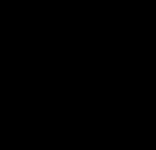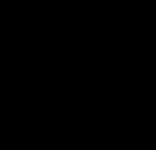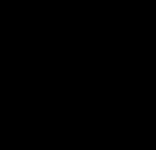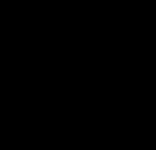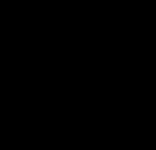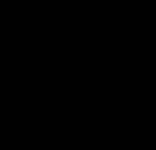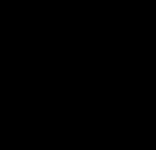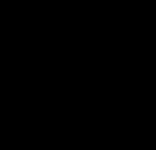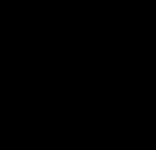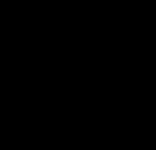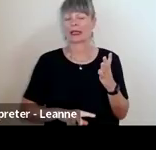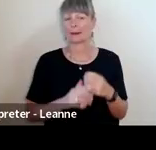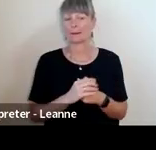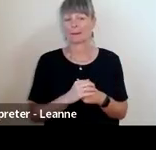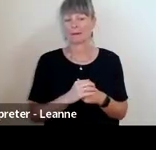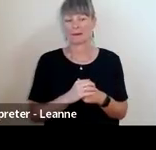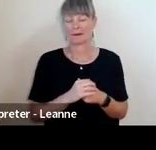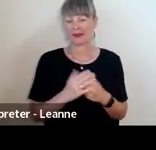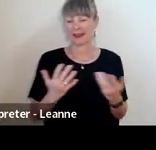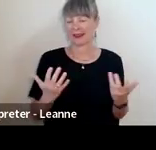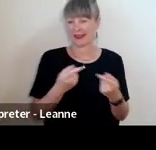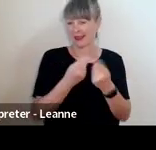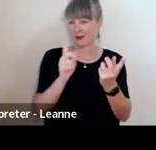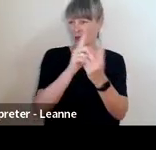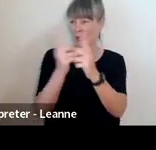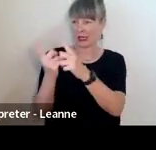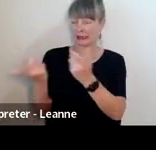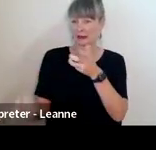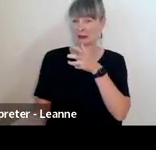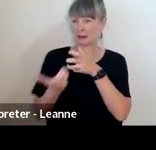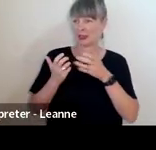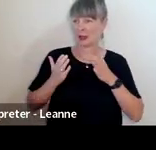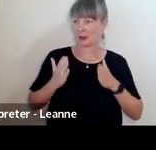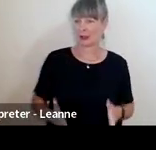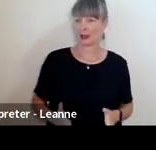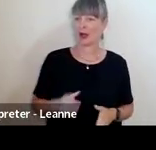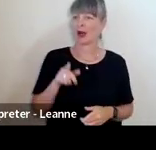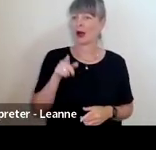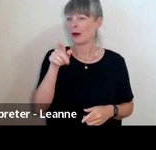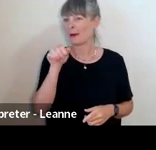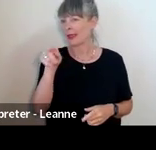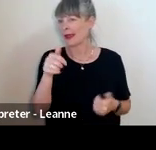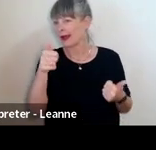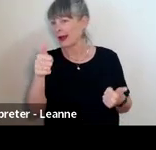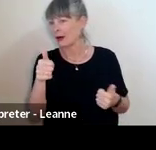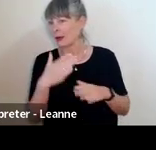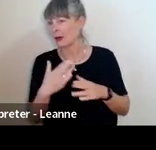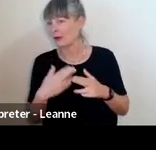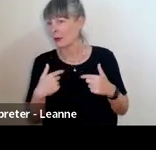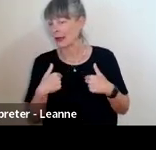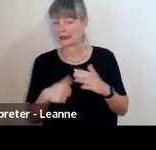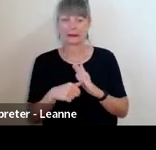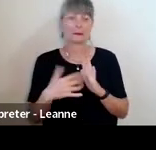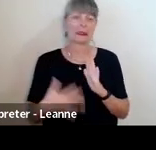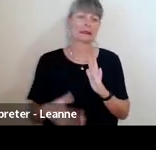products that aren't meant for our bodies. Or if we do find something that might work, it's likely to be too expensive. We're going to change